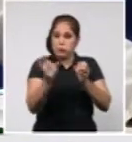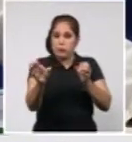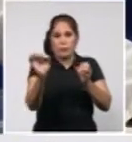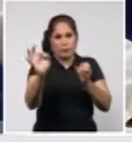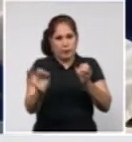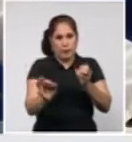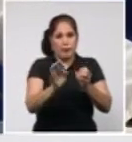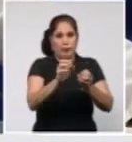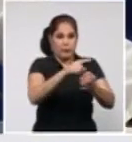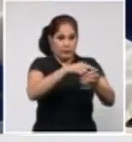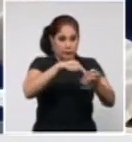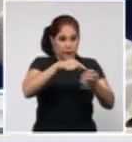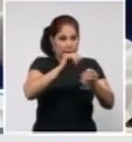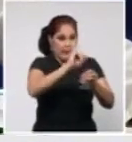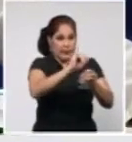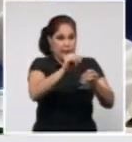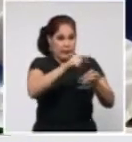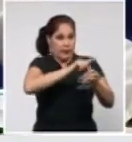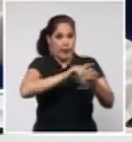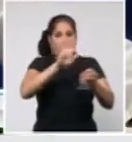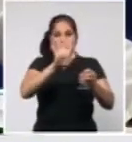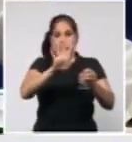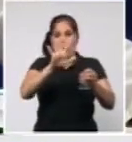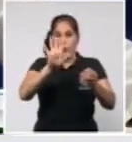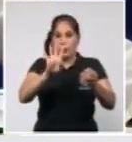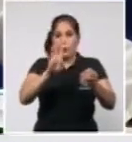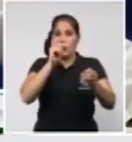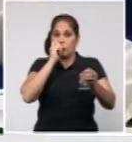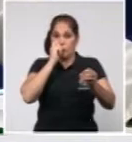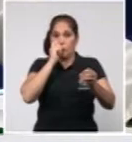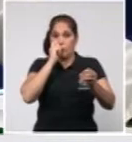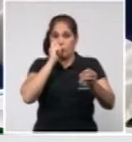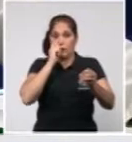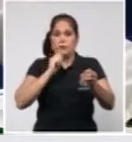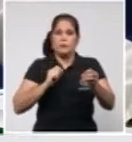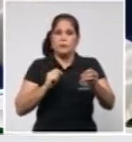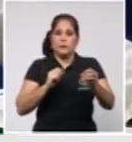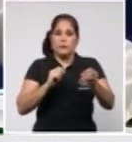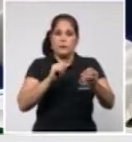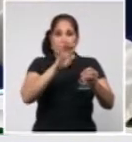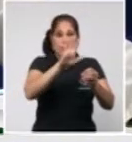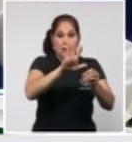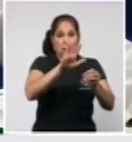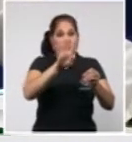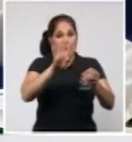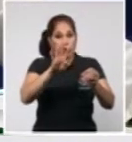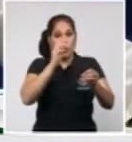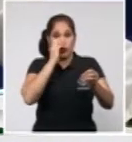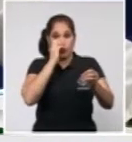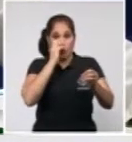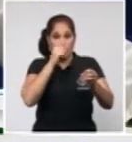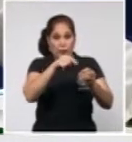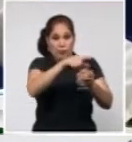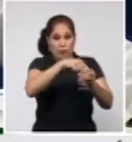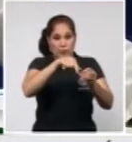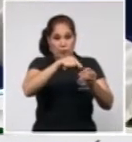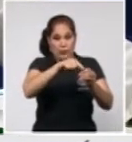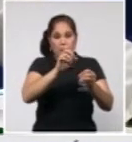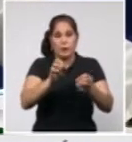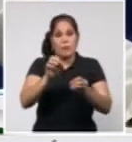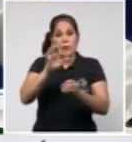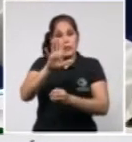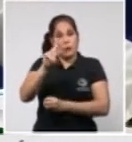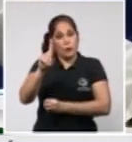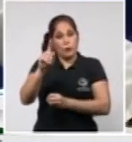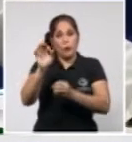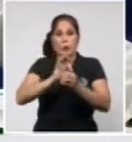By age group, 4 positive cases diagnosed yesterday are under the age of 20, 3 of